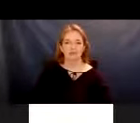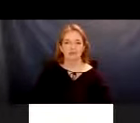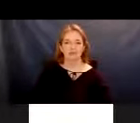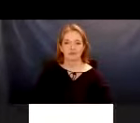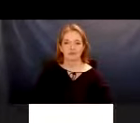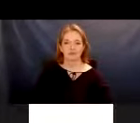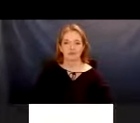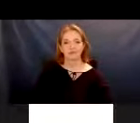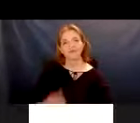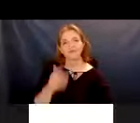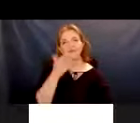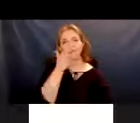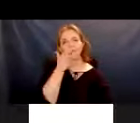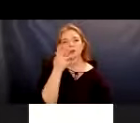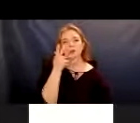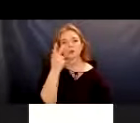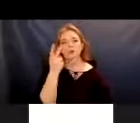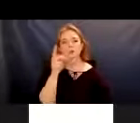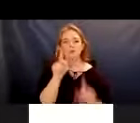making a difference.